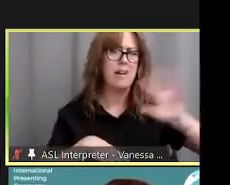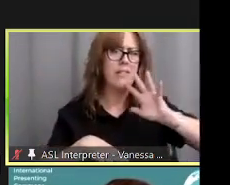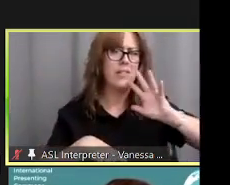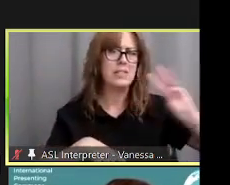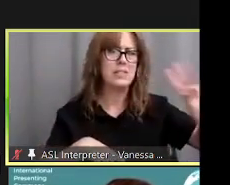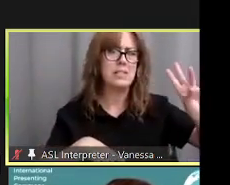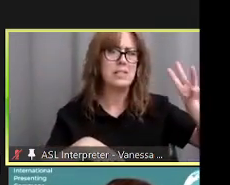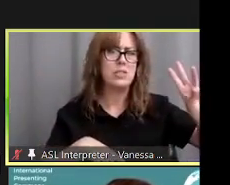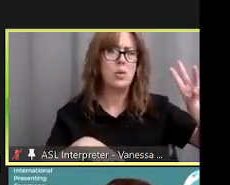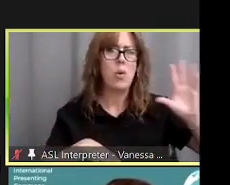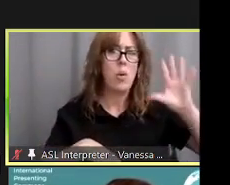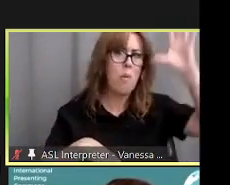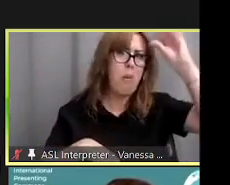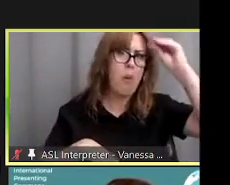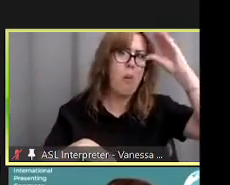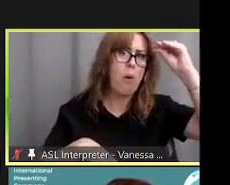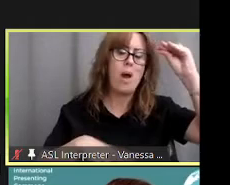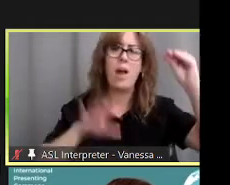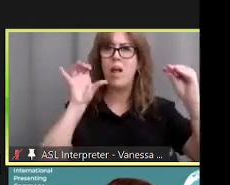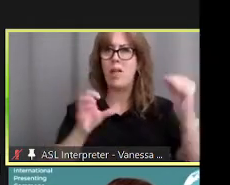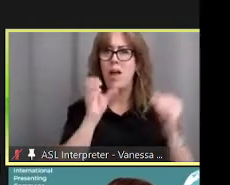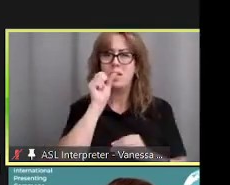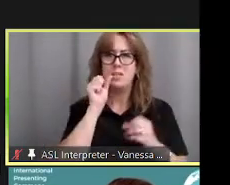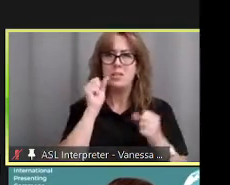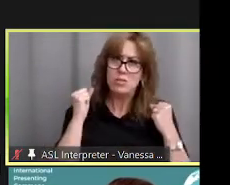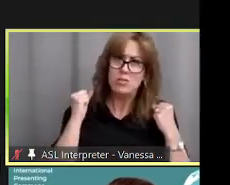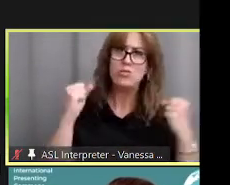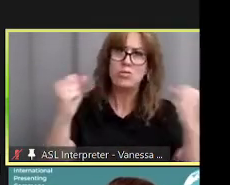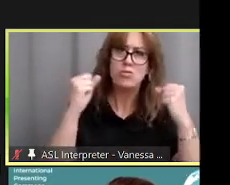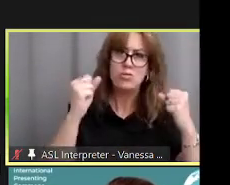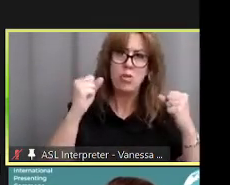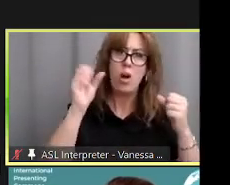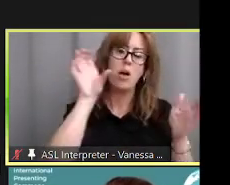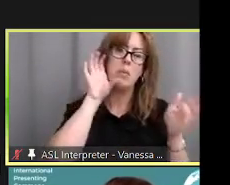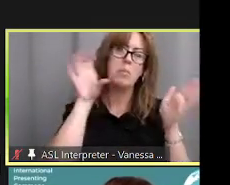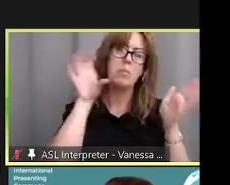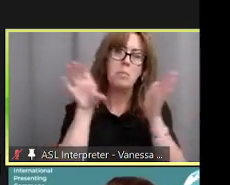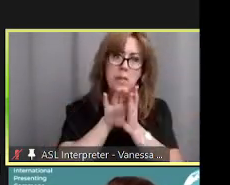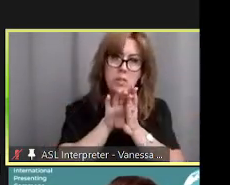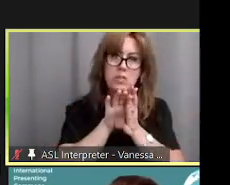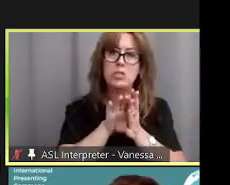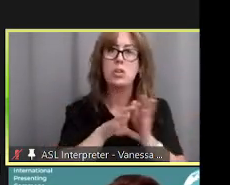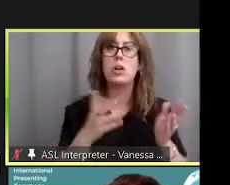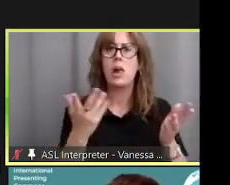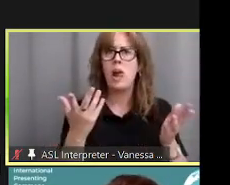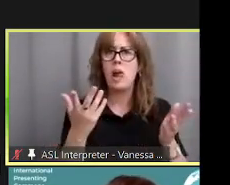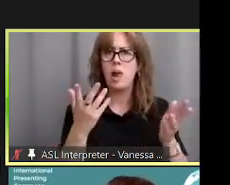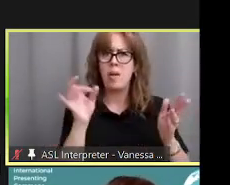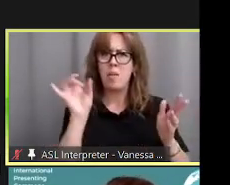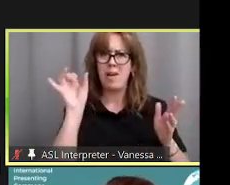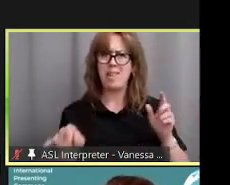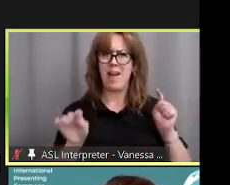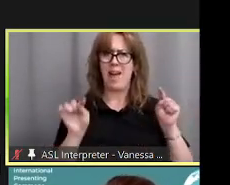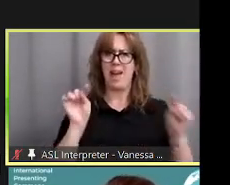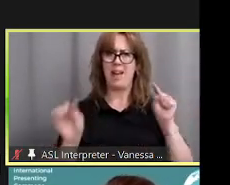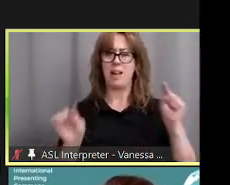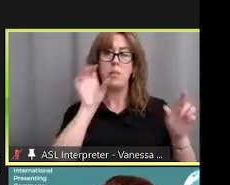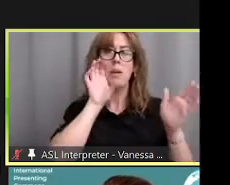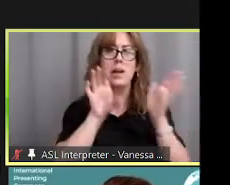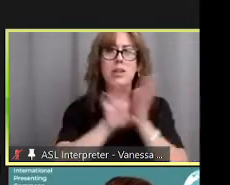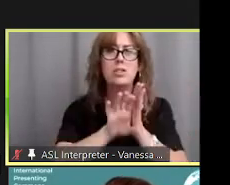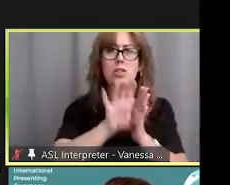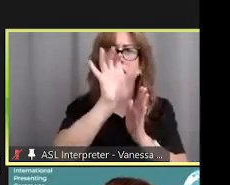It's a strong symbol. But how do we translate that into policy? How do we translate that into